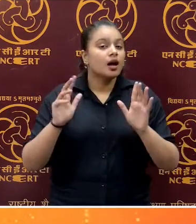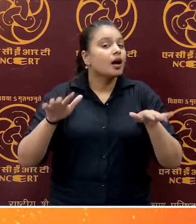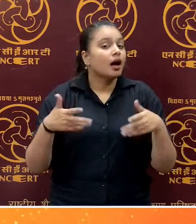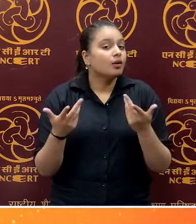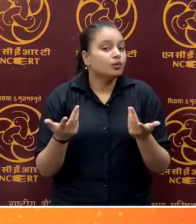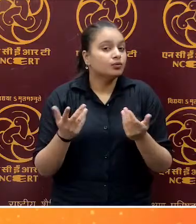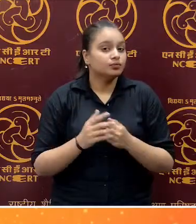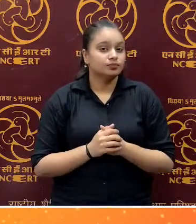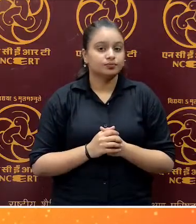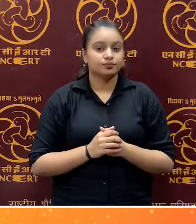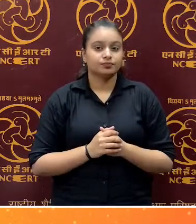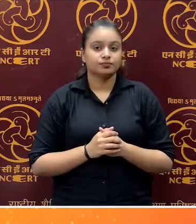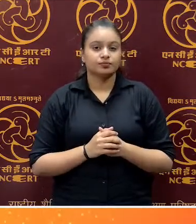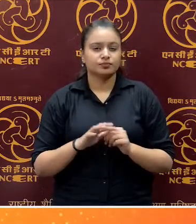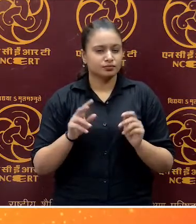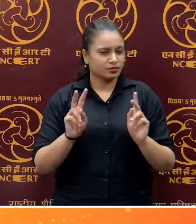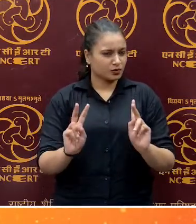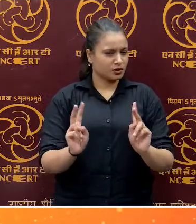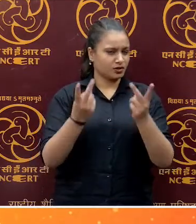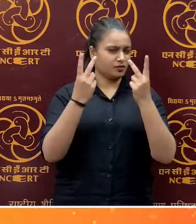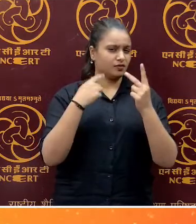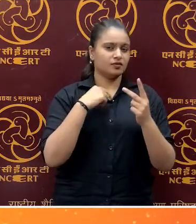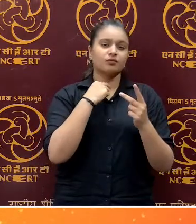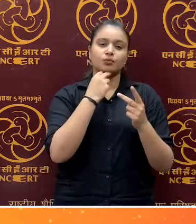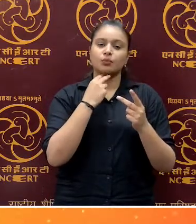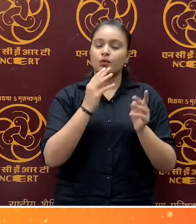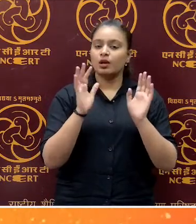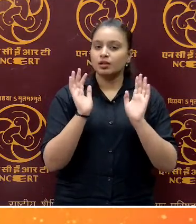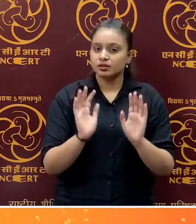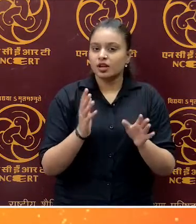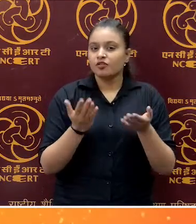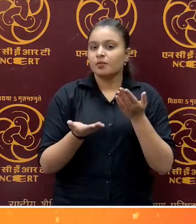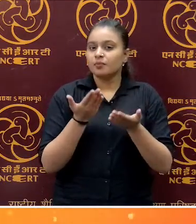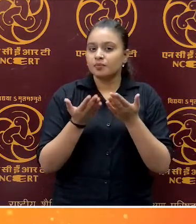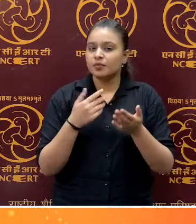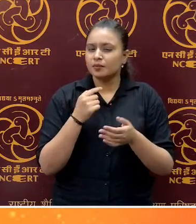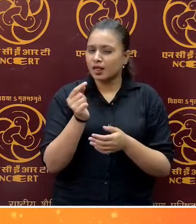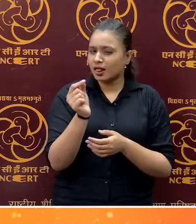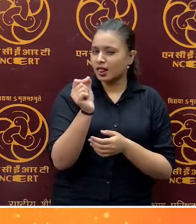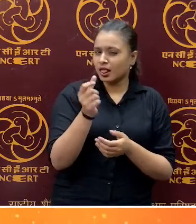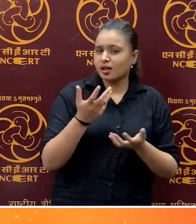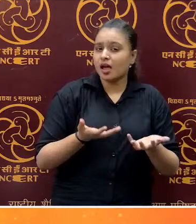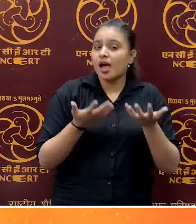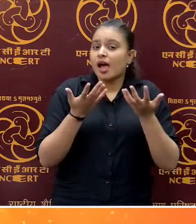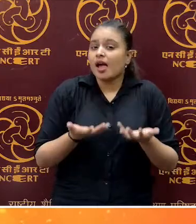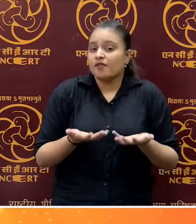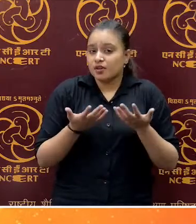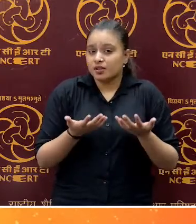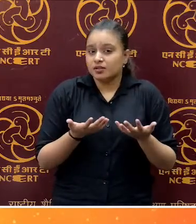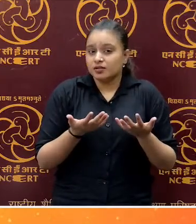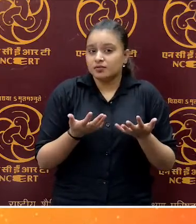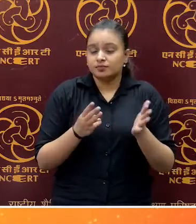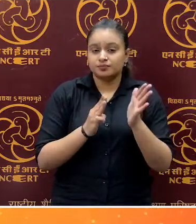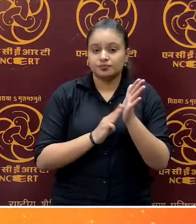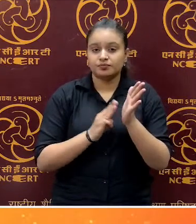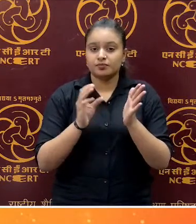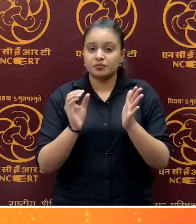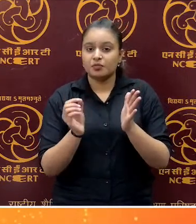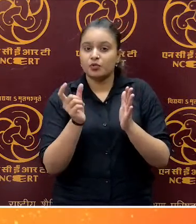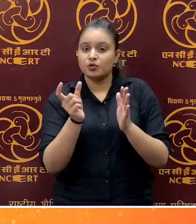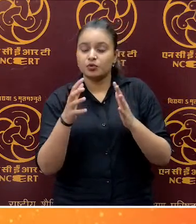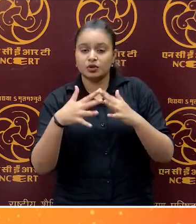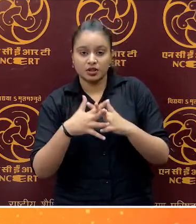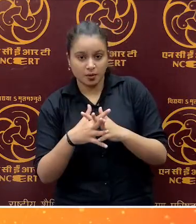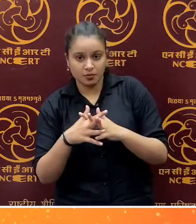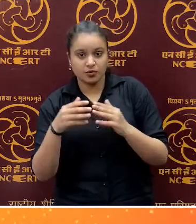it make? Yeah, it has a very unique sound, and it's like a little heavy. It says moo. Moo, moo, moo.